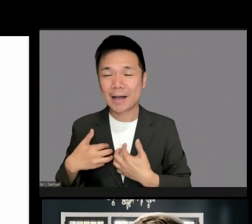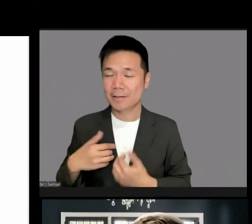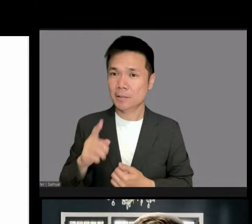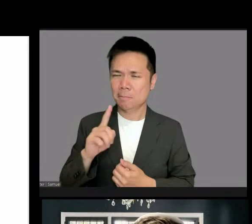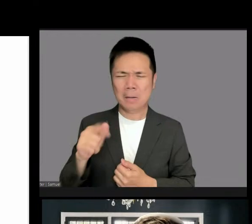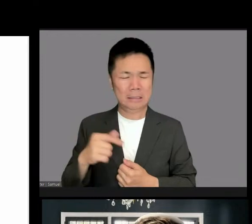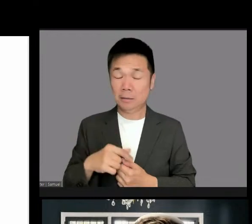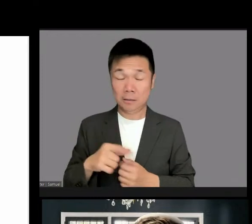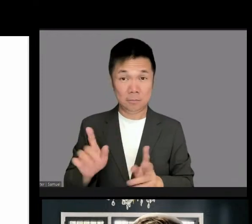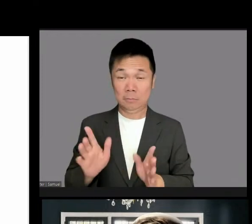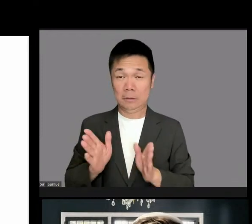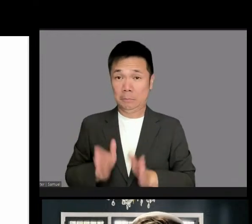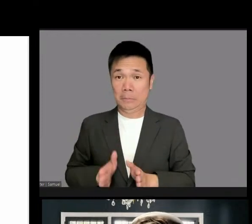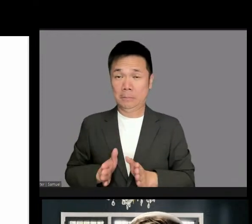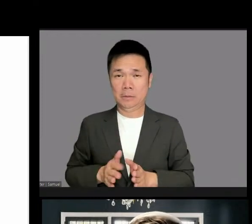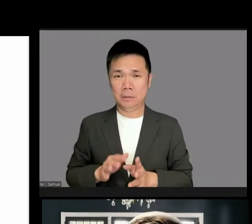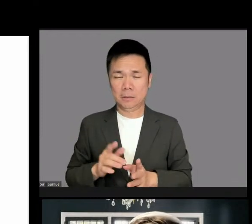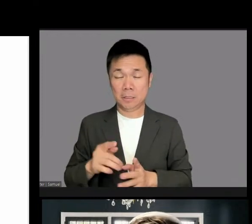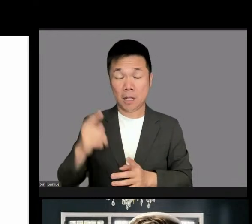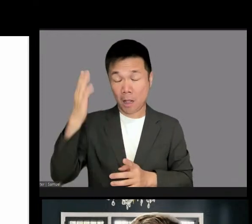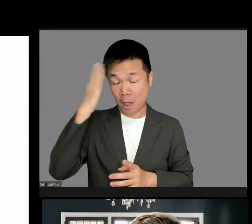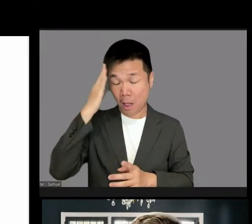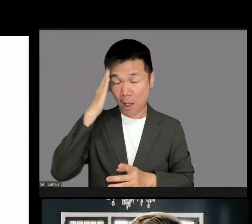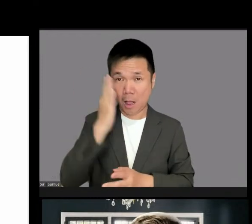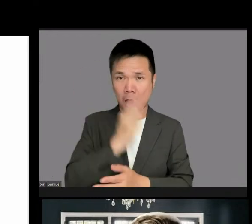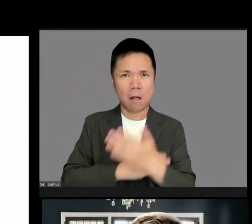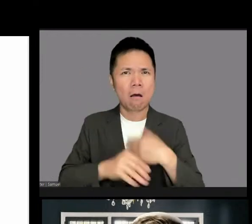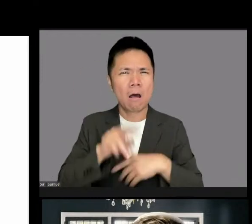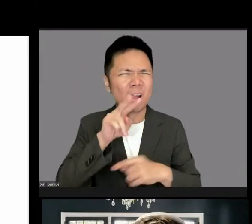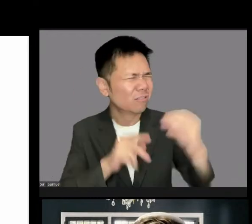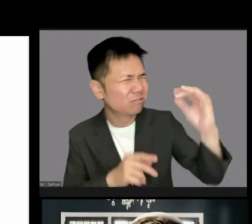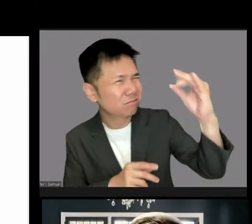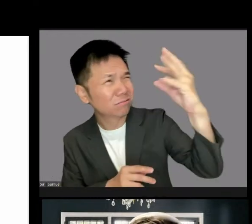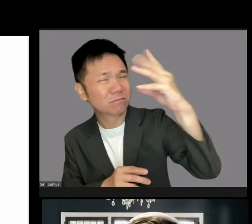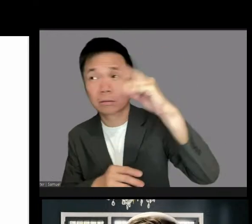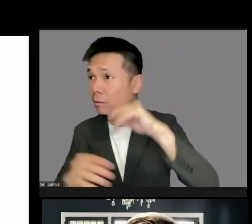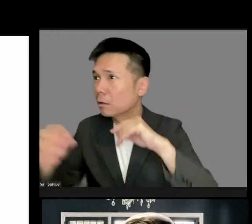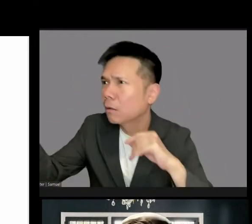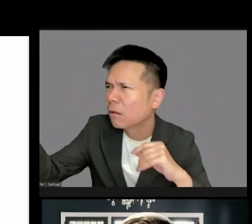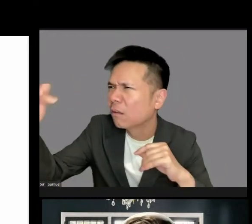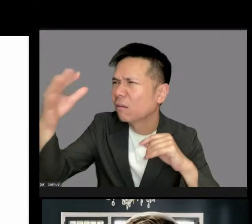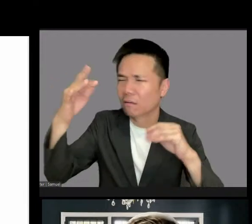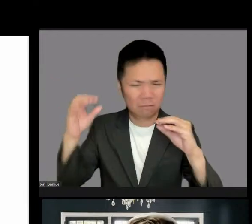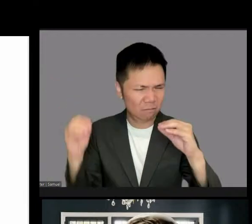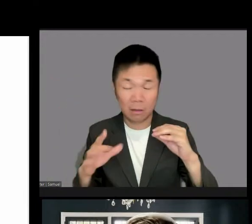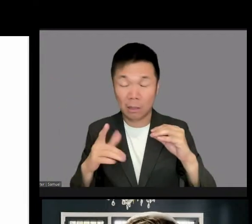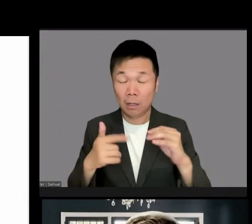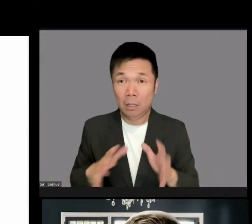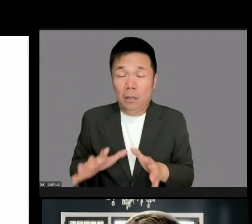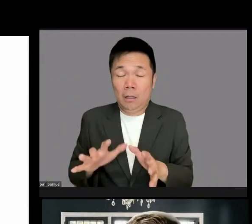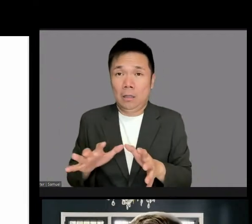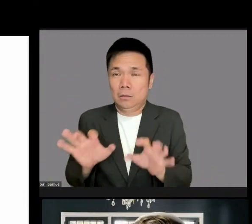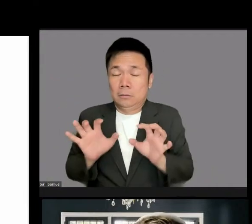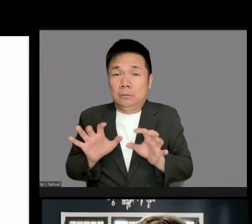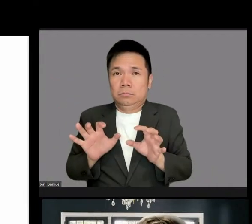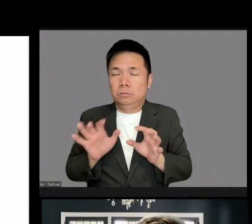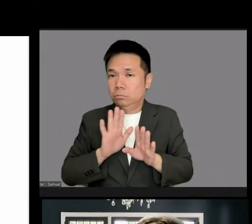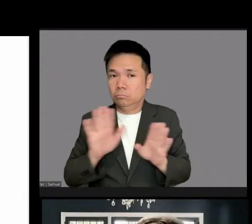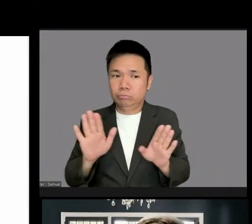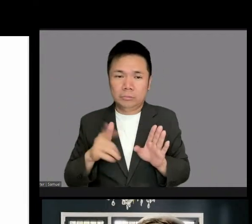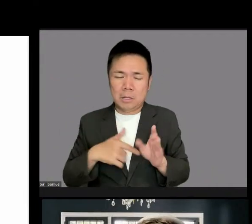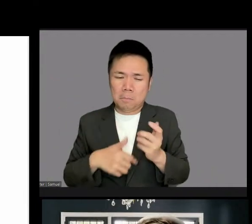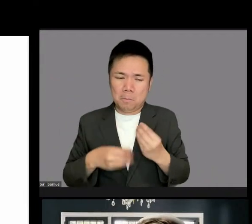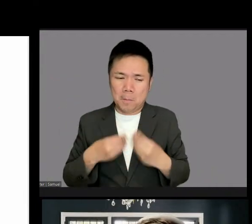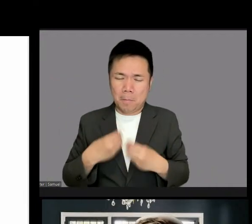hindering for people who have cognitive disabilities or possibly a seizure disorder or something like that.